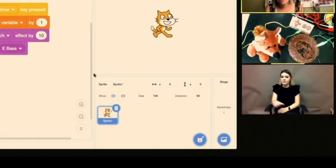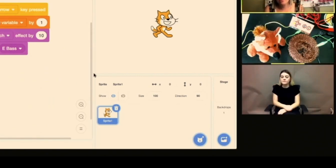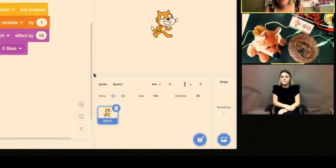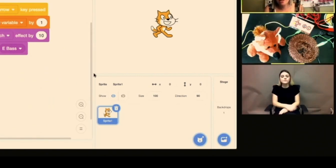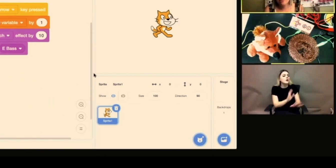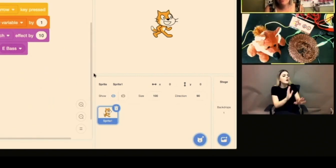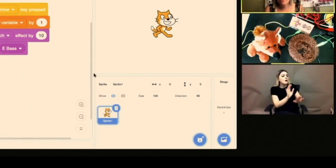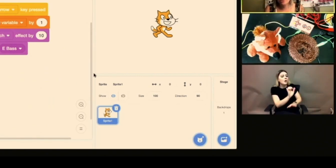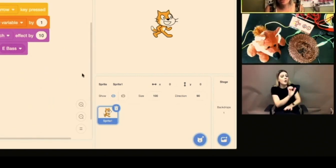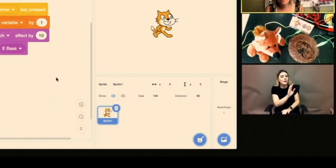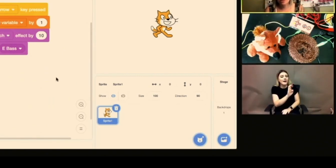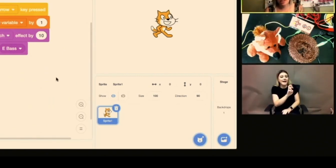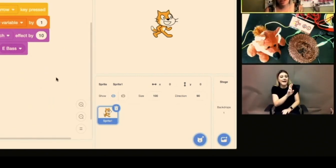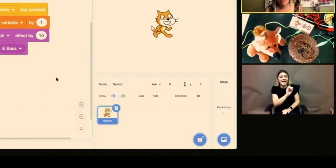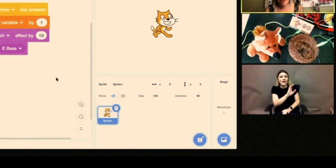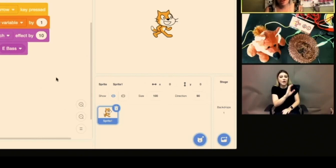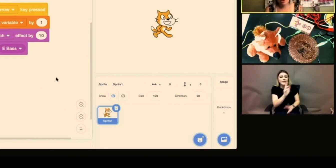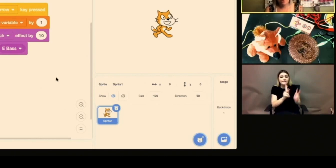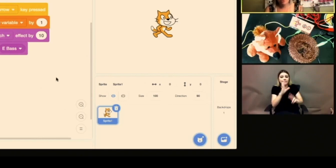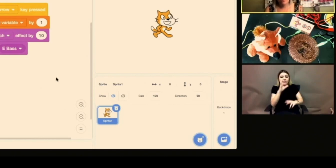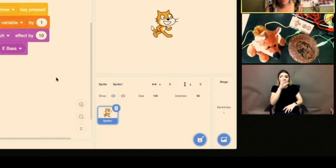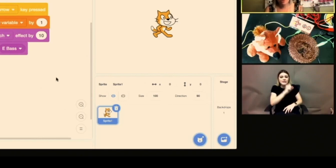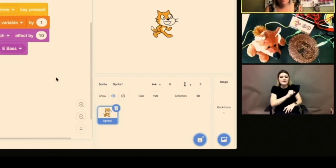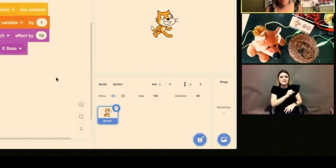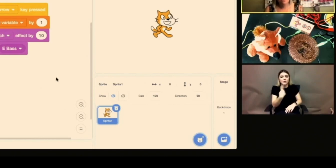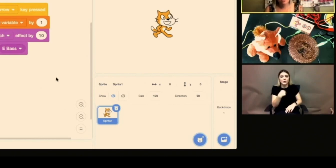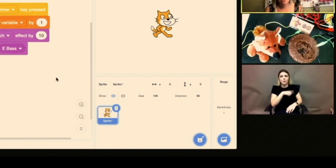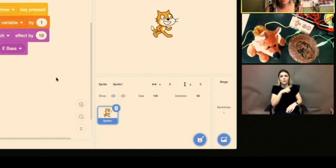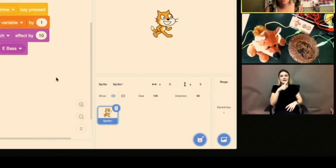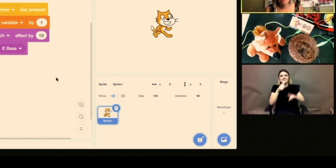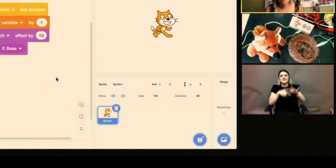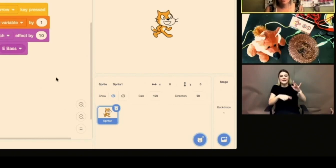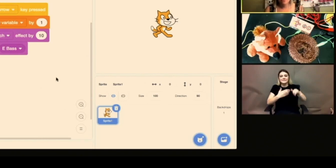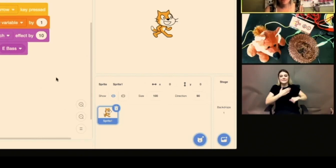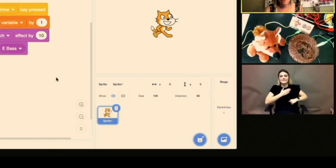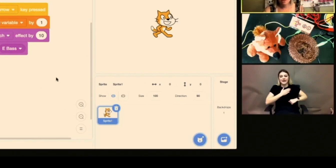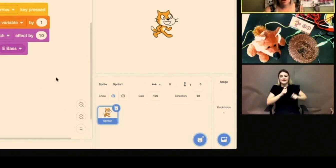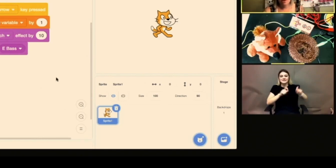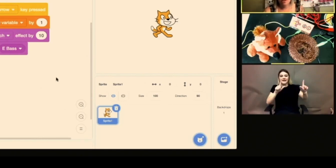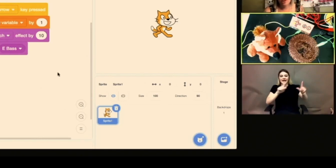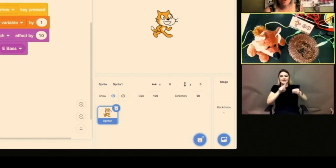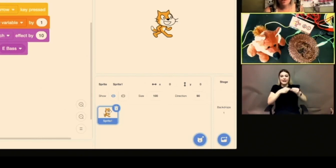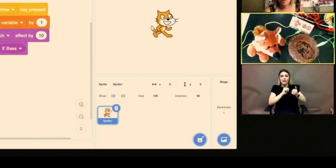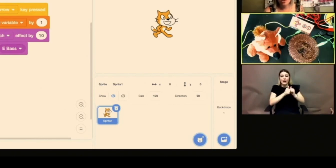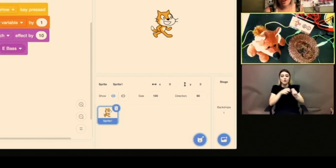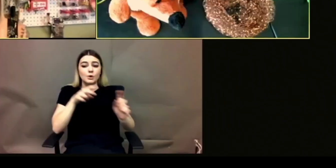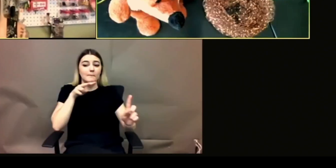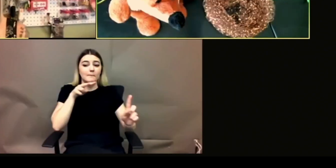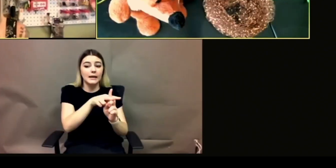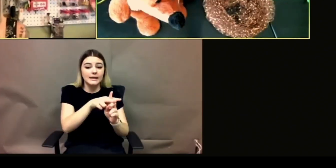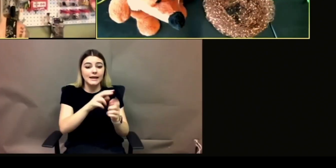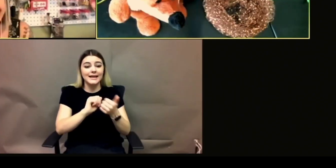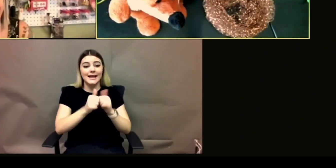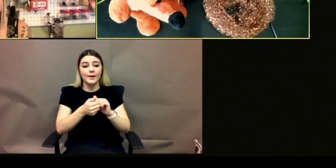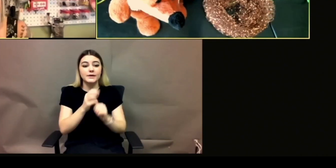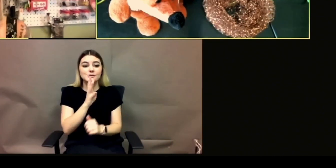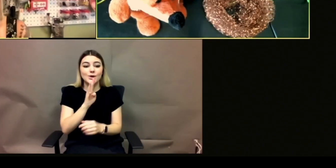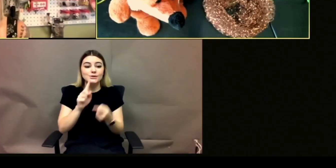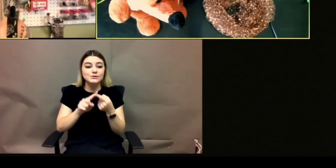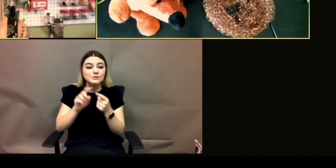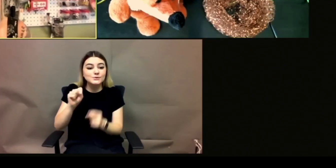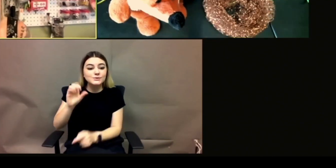missed because we skipped my slide about how you plug Makey Makey in and how Oh, it talks to Scratch.